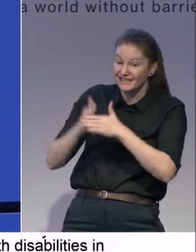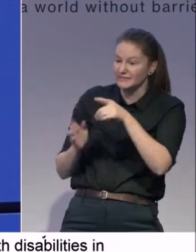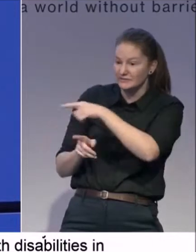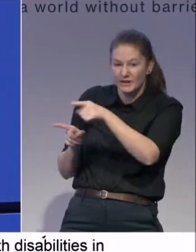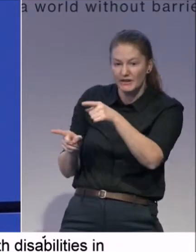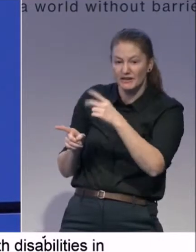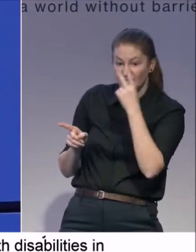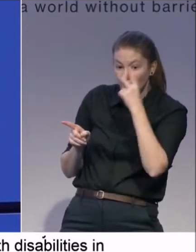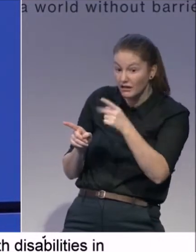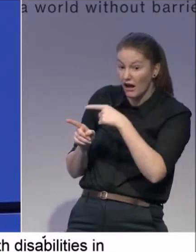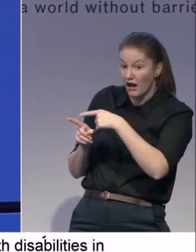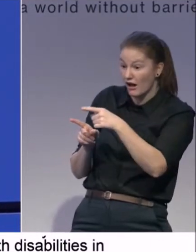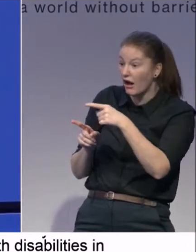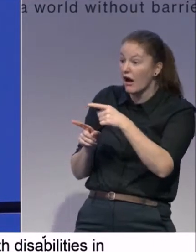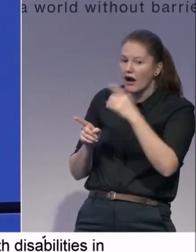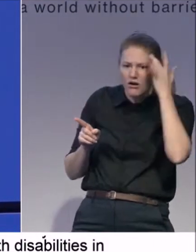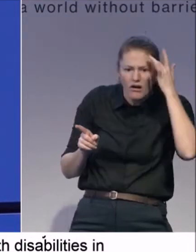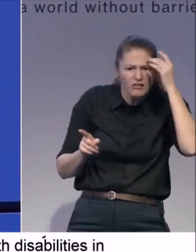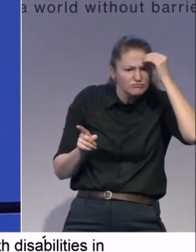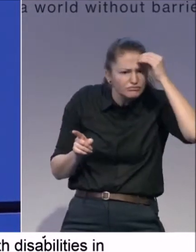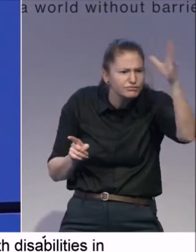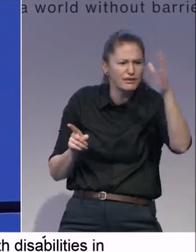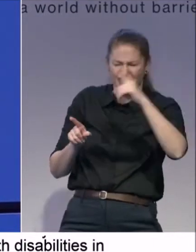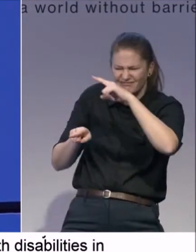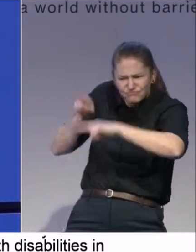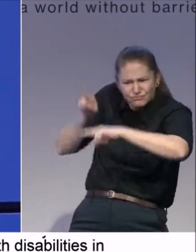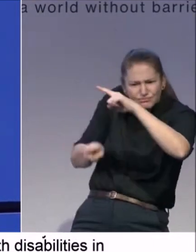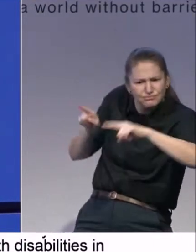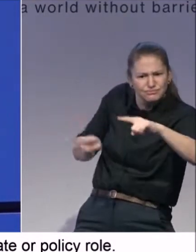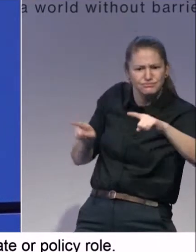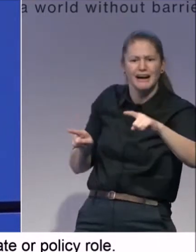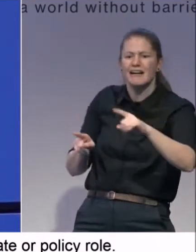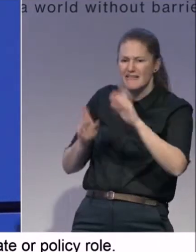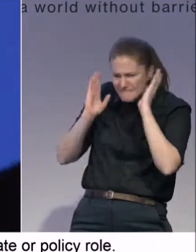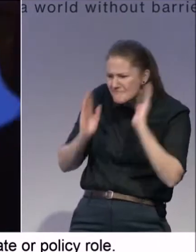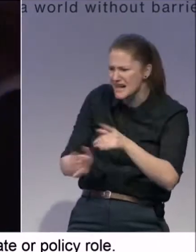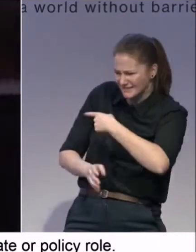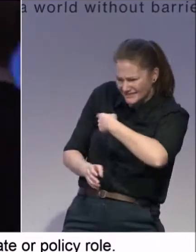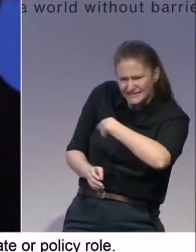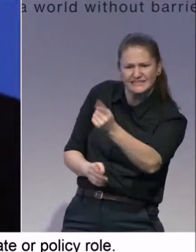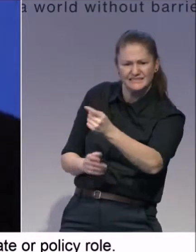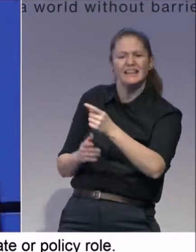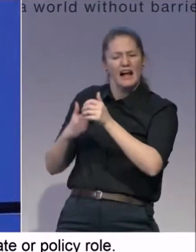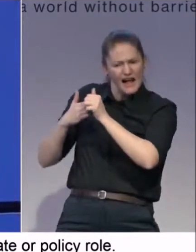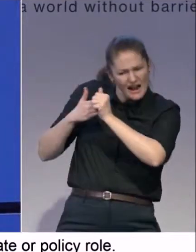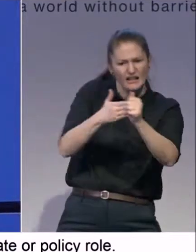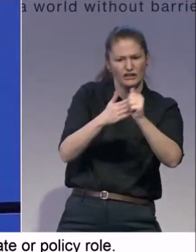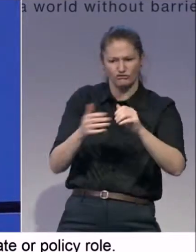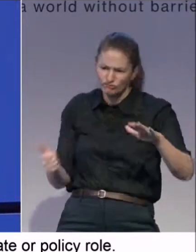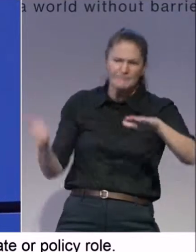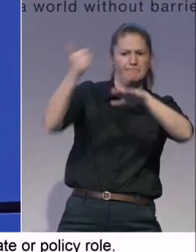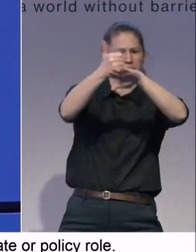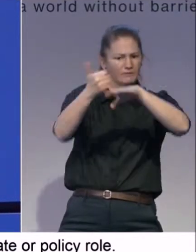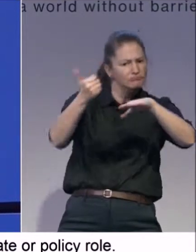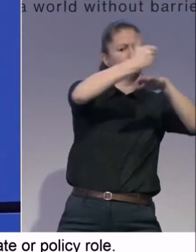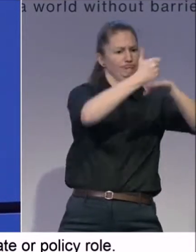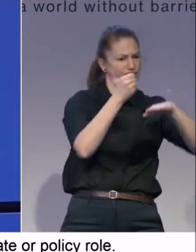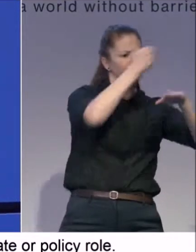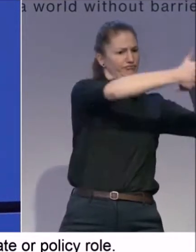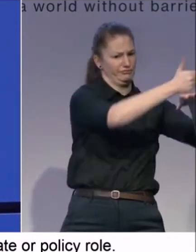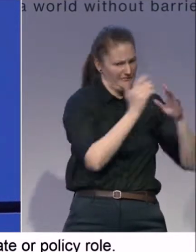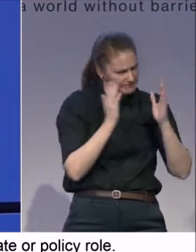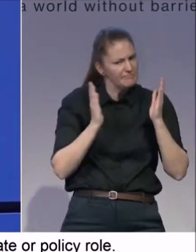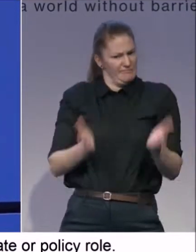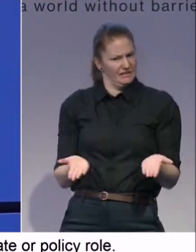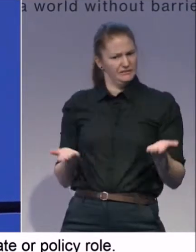amazing individuals in leadership roles. I have been so fortunate to be given the